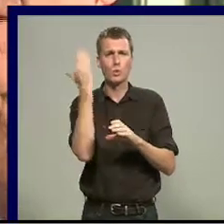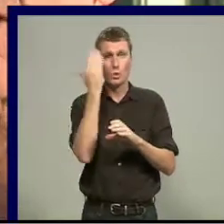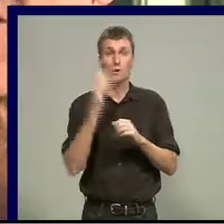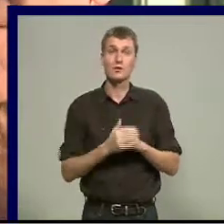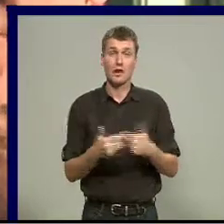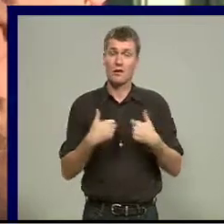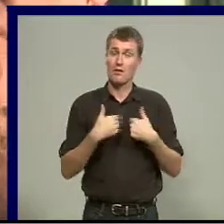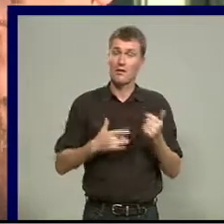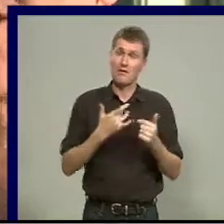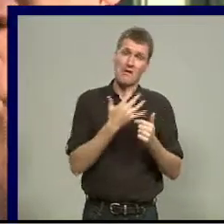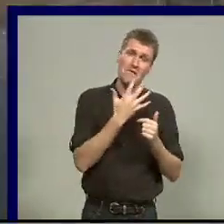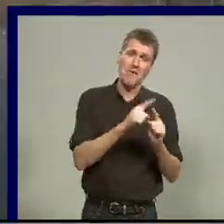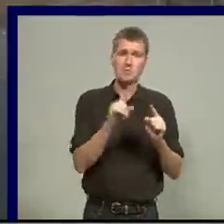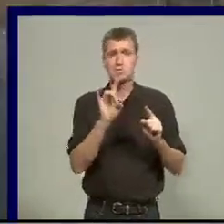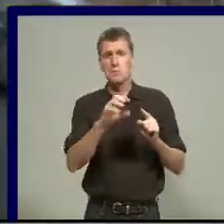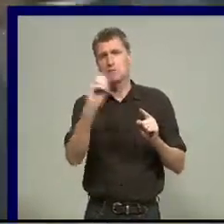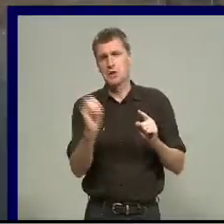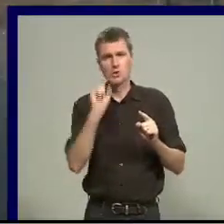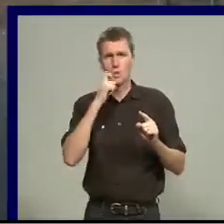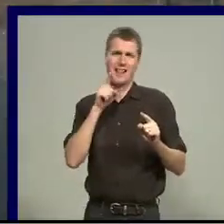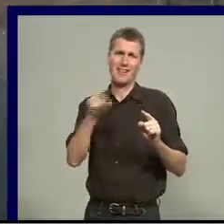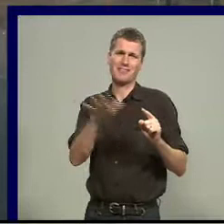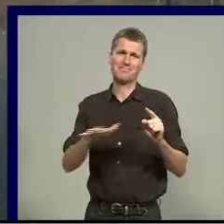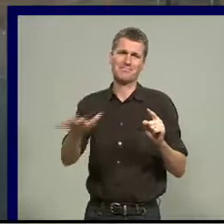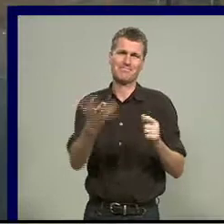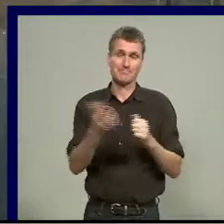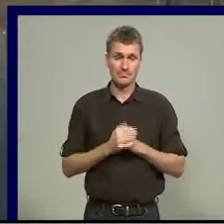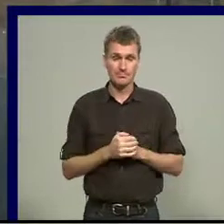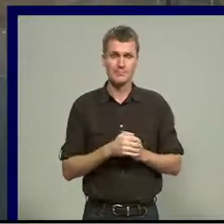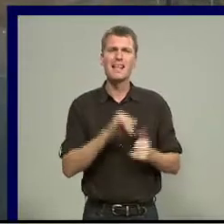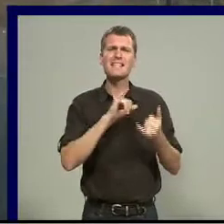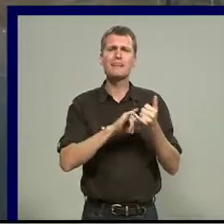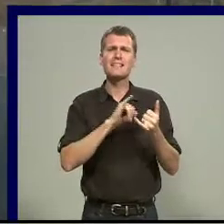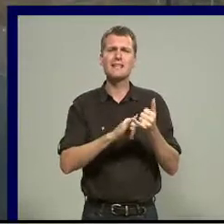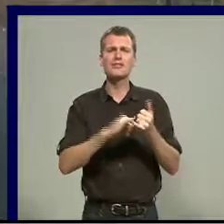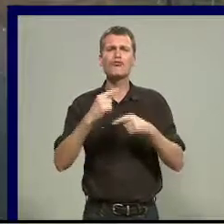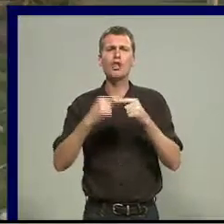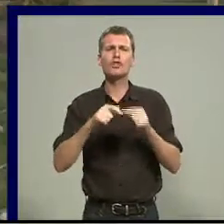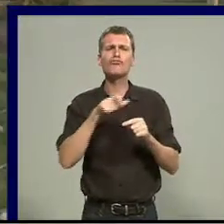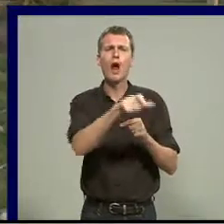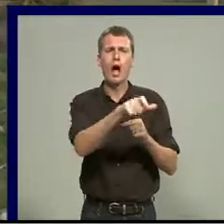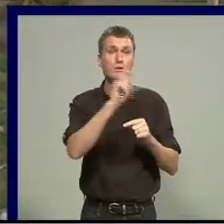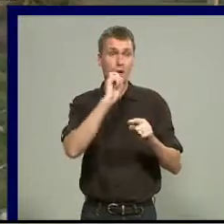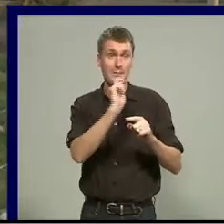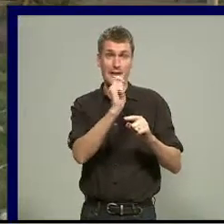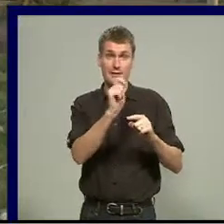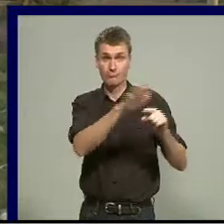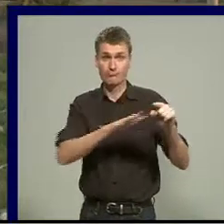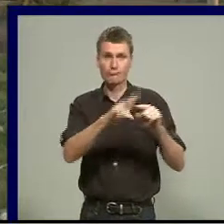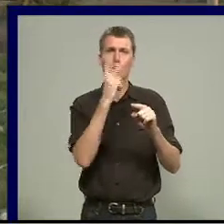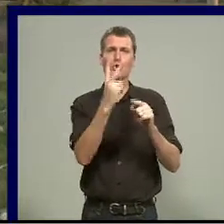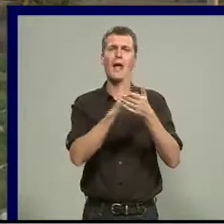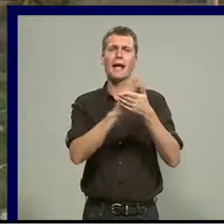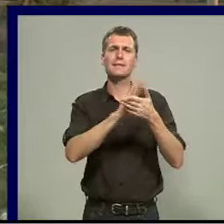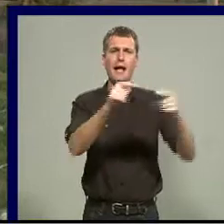We're looking at 5 to 10% at Rolleston. The school will be built on Springston-Rolleston Road on a 2-hectare site. The new Rolleston